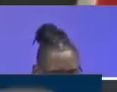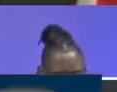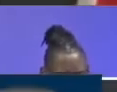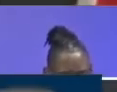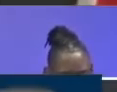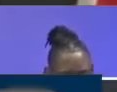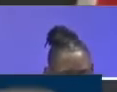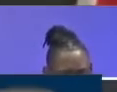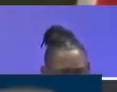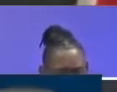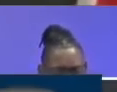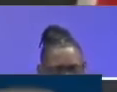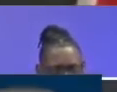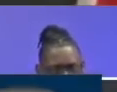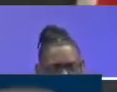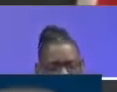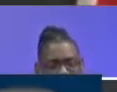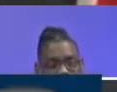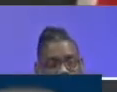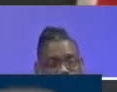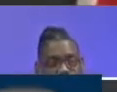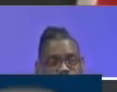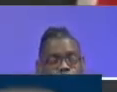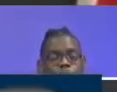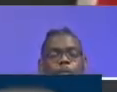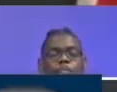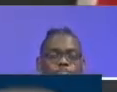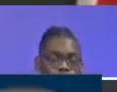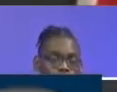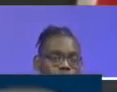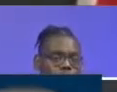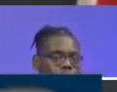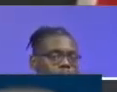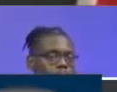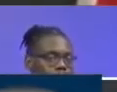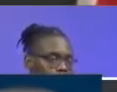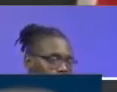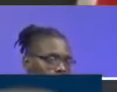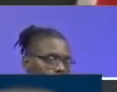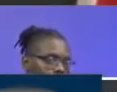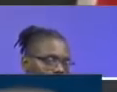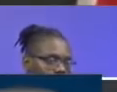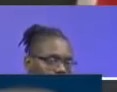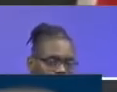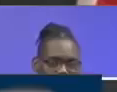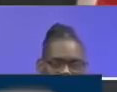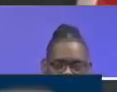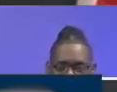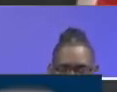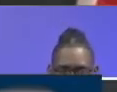by responding improperly. There is no guarantee where health is concerned. None.